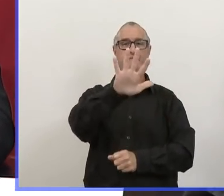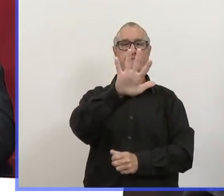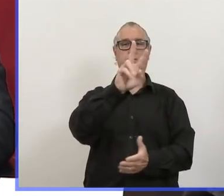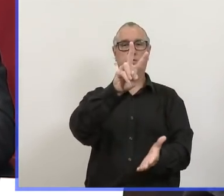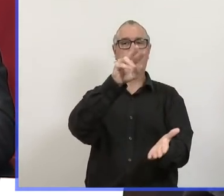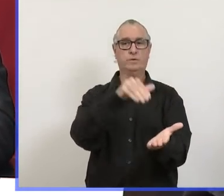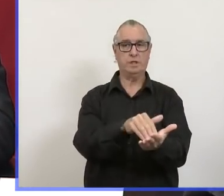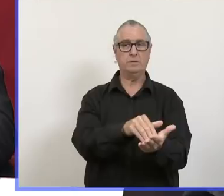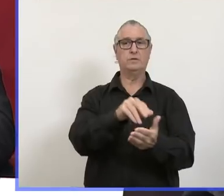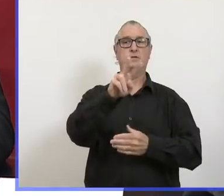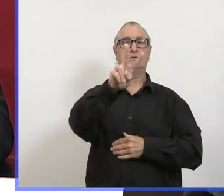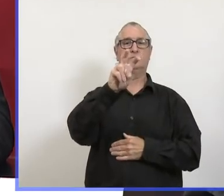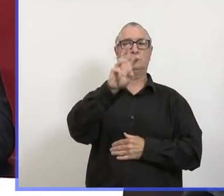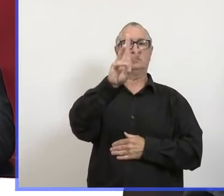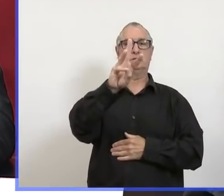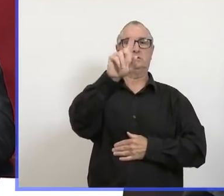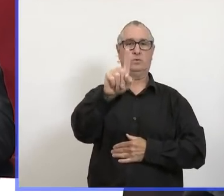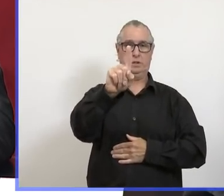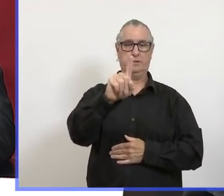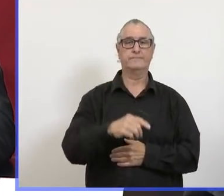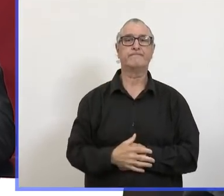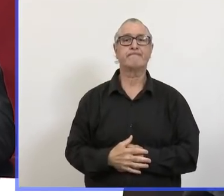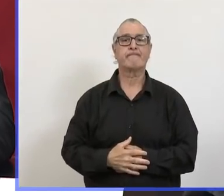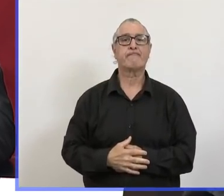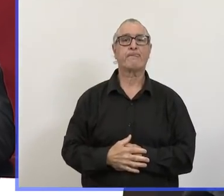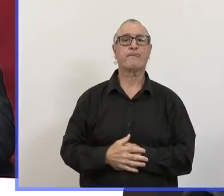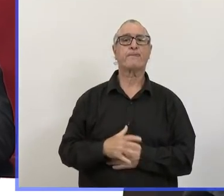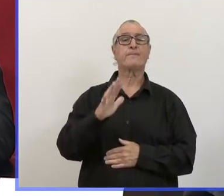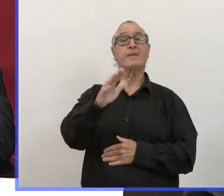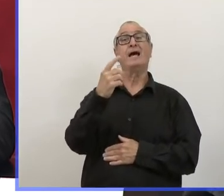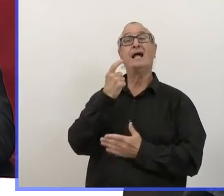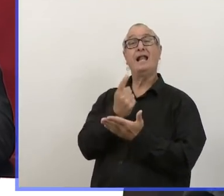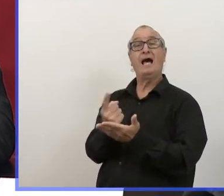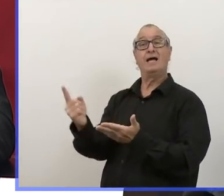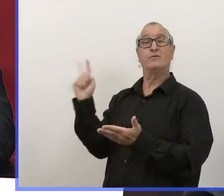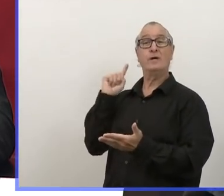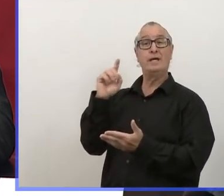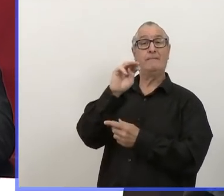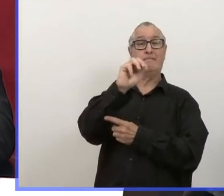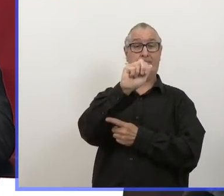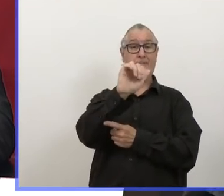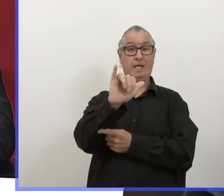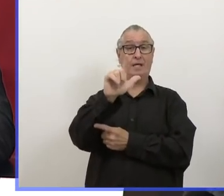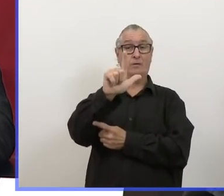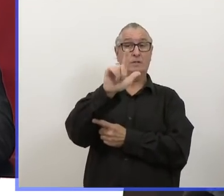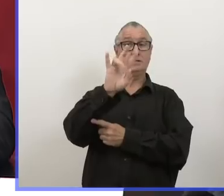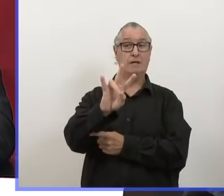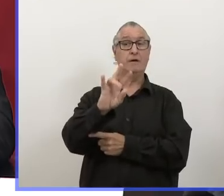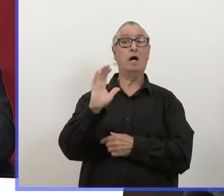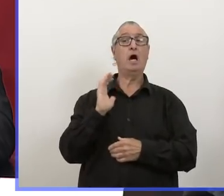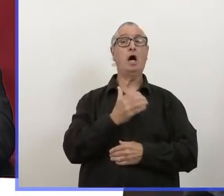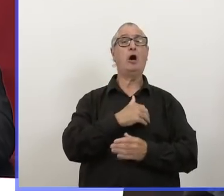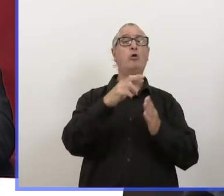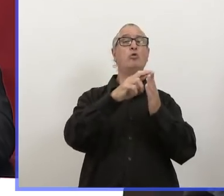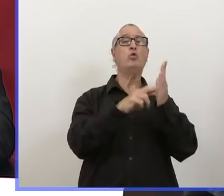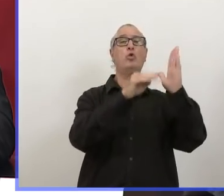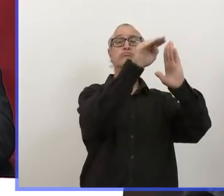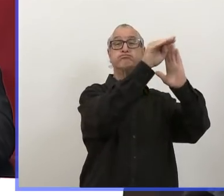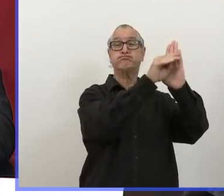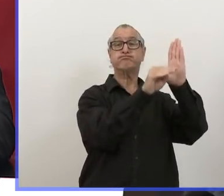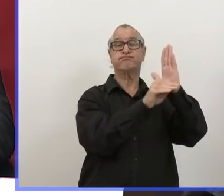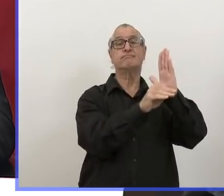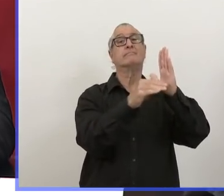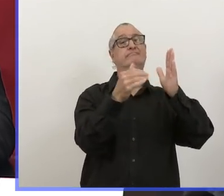On May 27, Public Health extended the current orders due to the high COVID case numbers and the ongoing strain on our healthcare